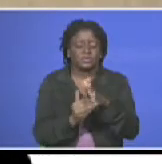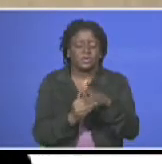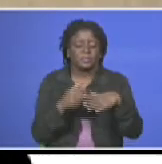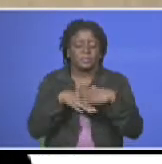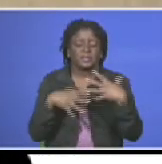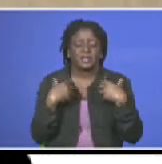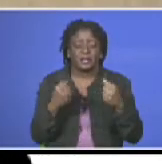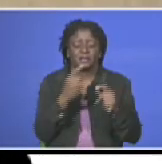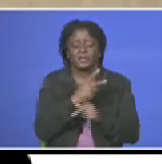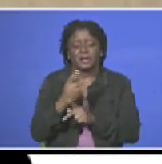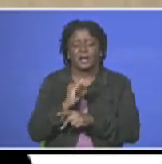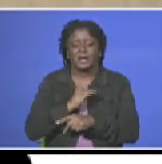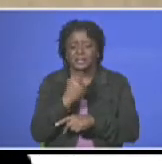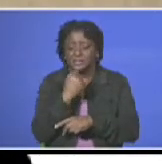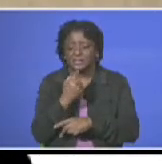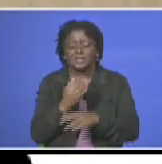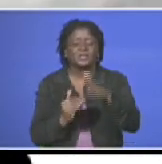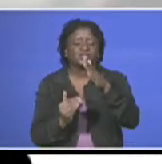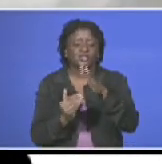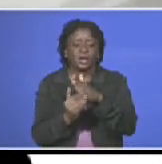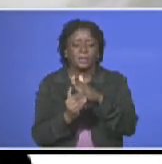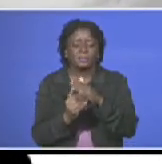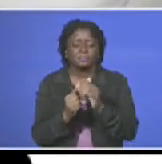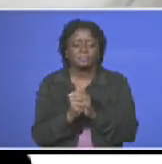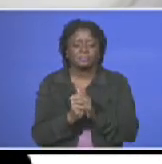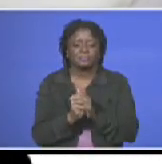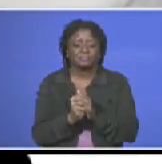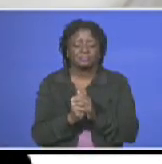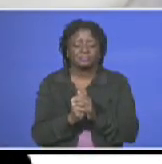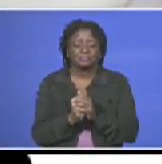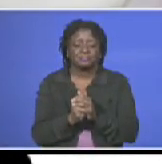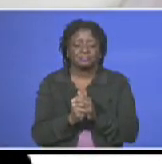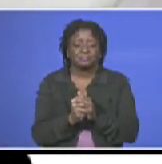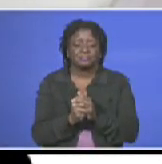in healthcare. And I say the top. Fern Carey, CNN Network News.